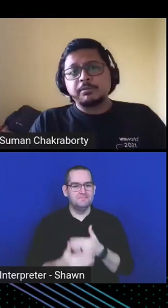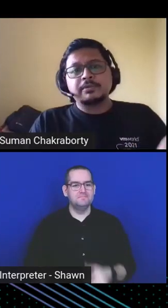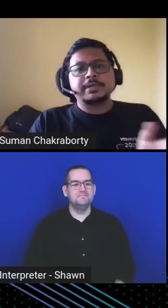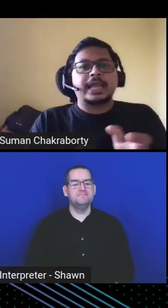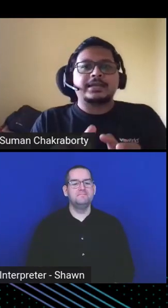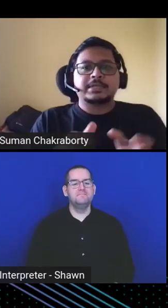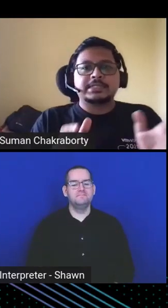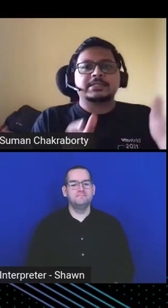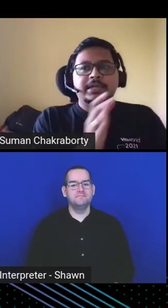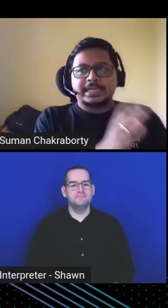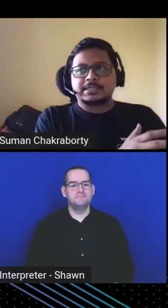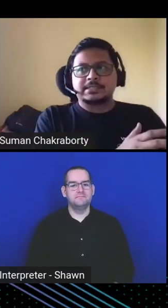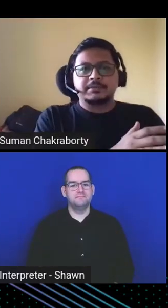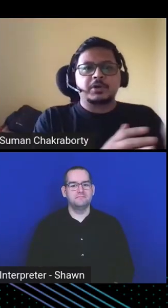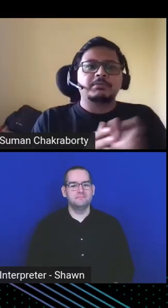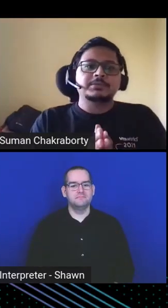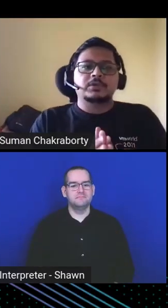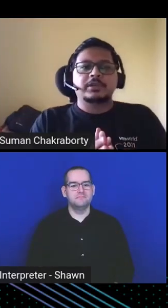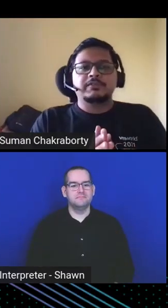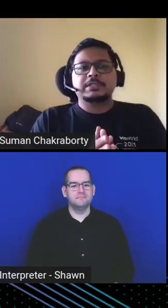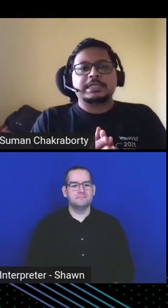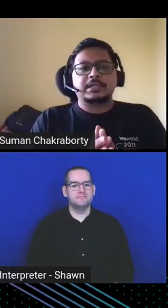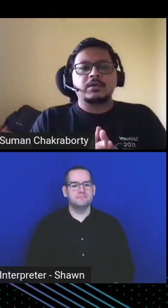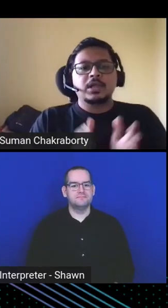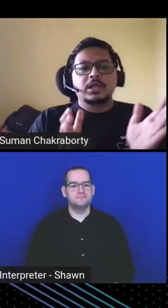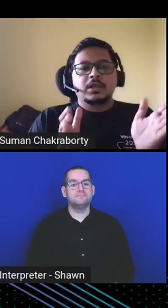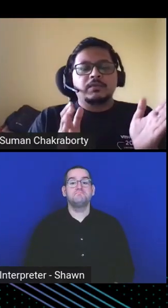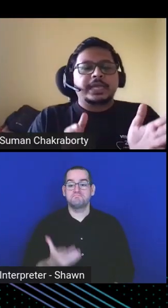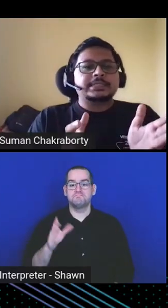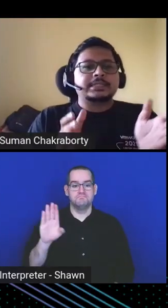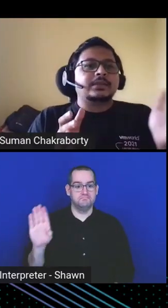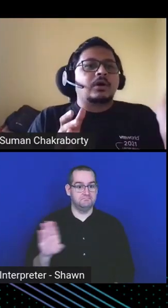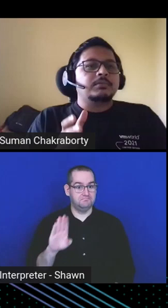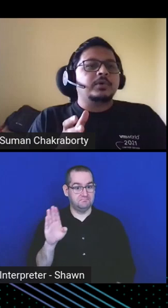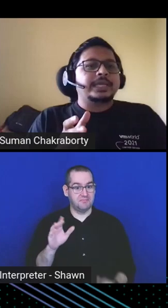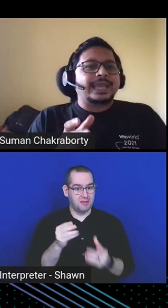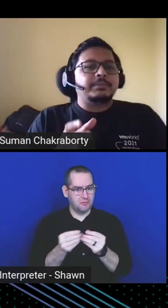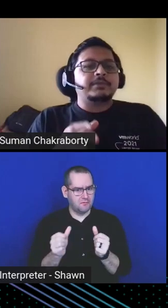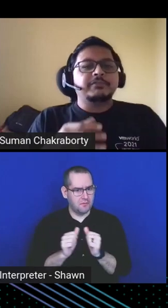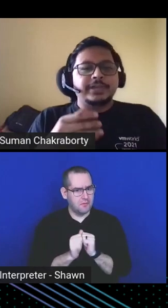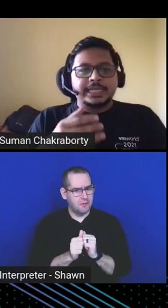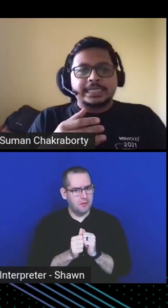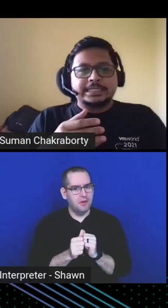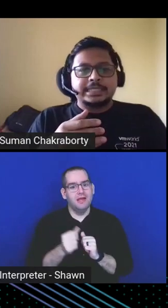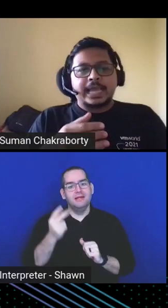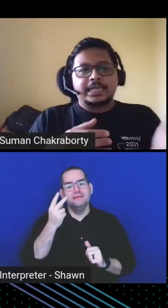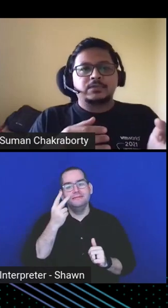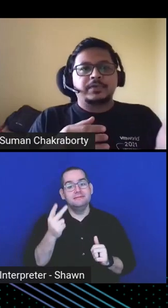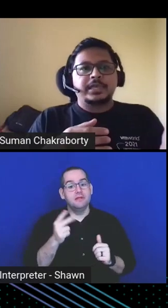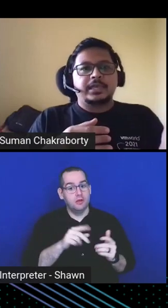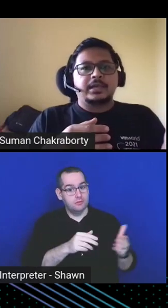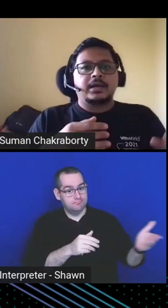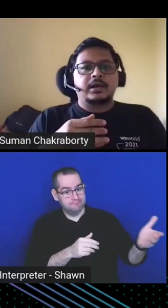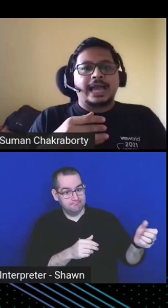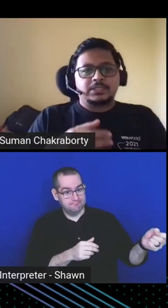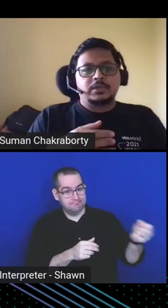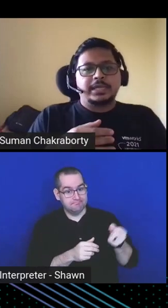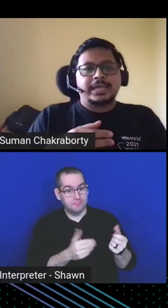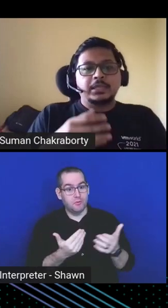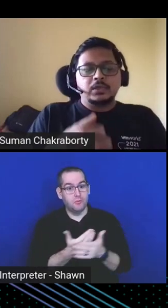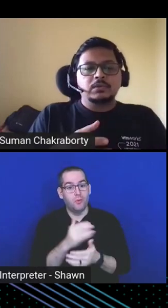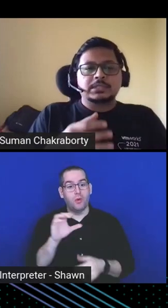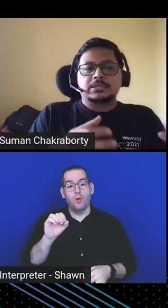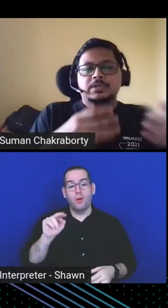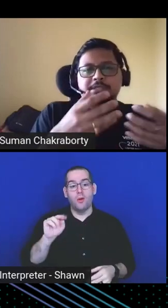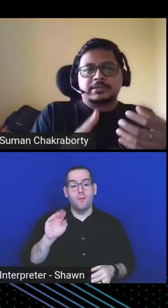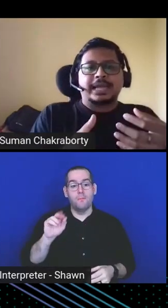so how Boundary addresses our existing problem. So if you see now, we can see that onboarding can become very easy as we actually